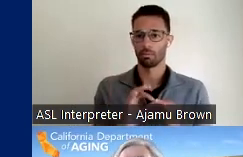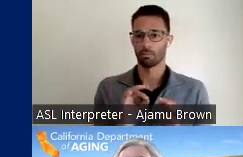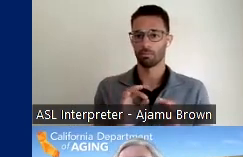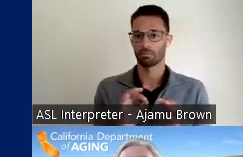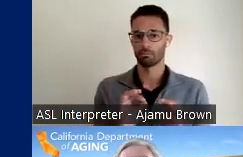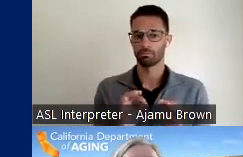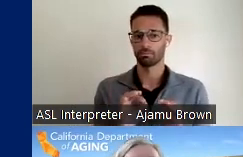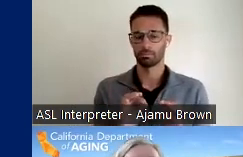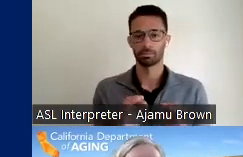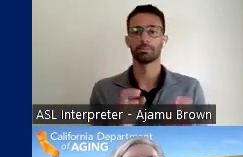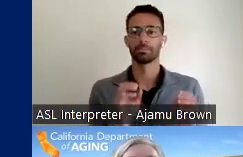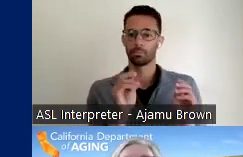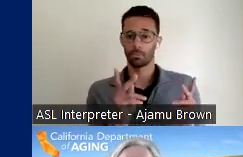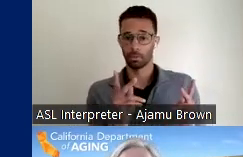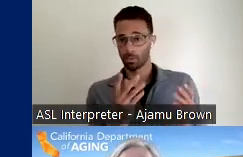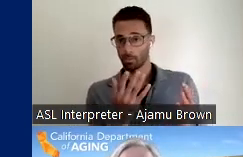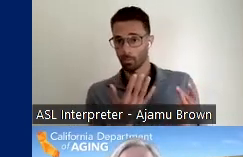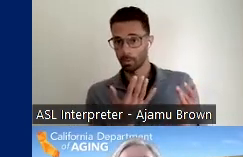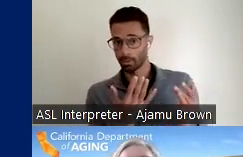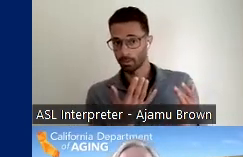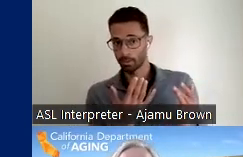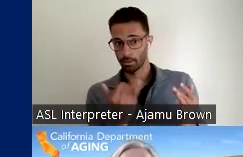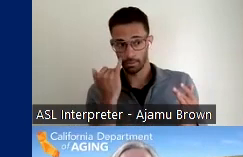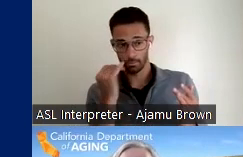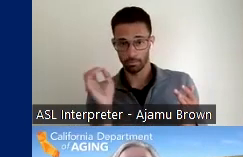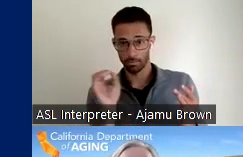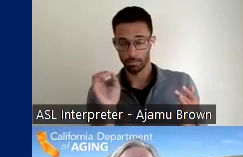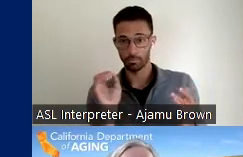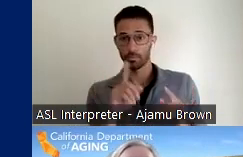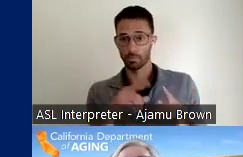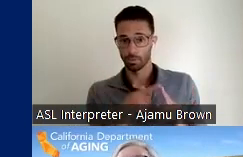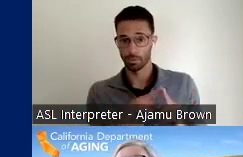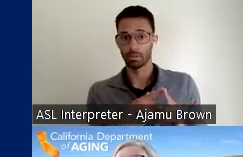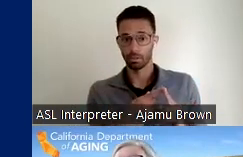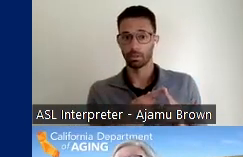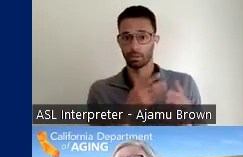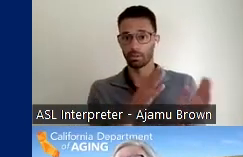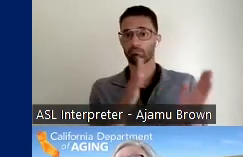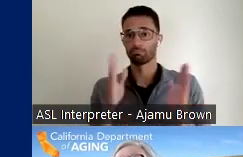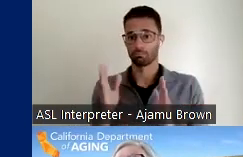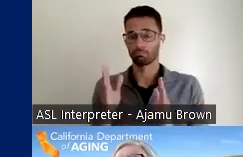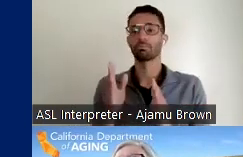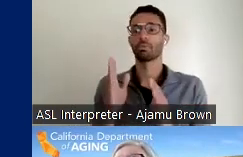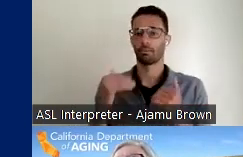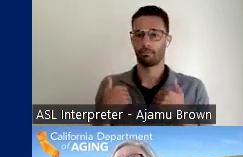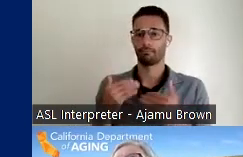Okay, well, we'll give it a few more seconds here, and if we don't, then maybe we can roll into break.